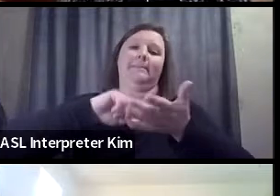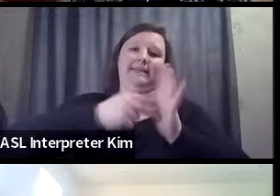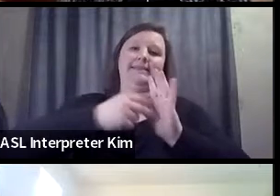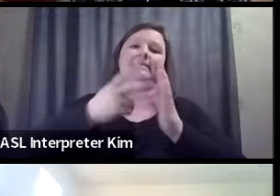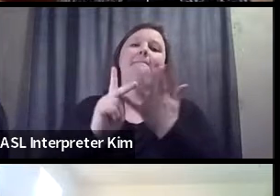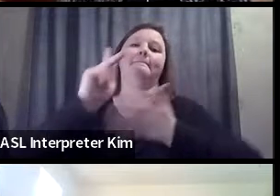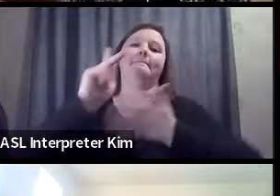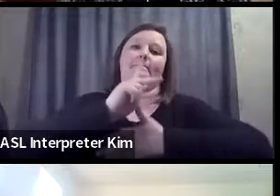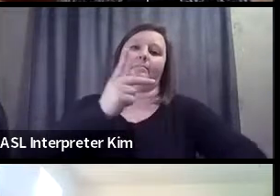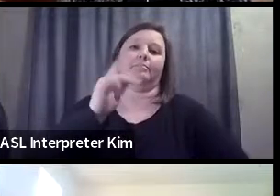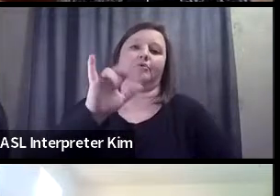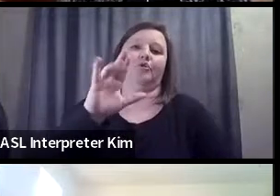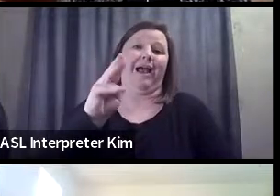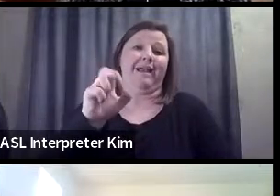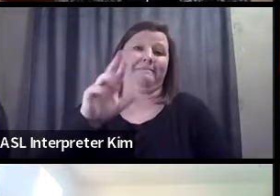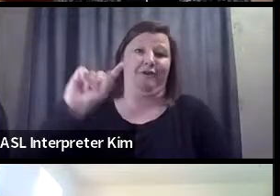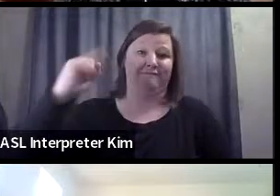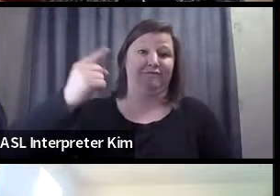Thank you.